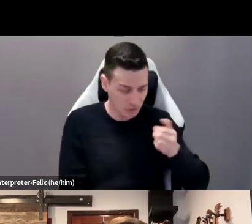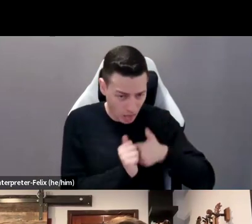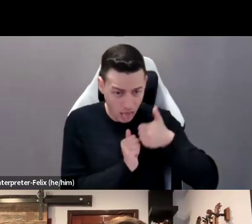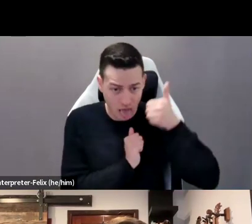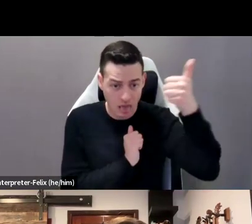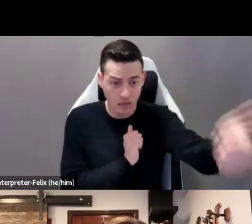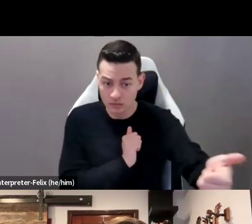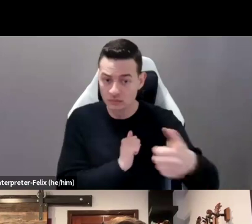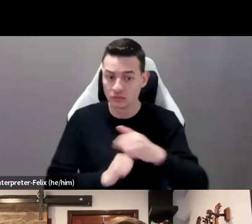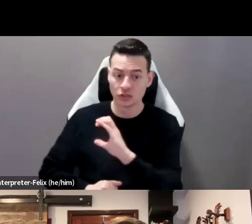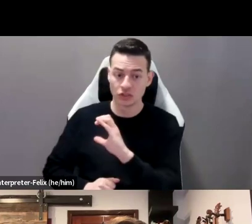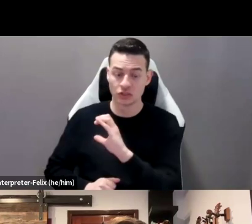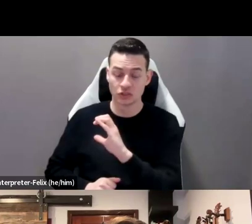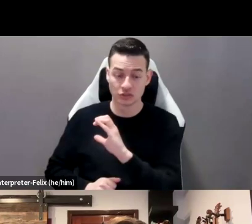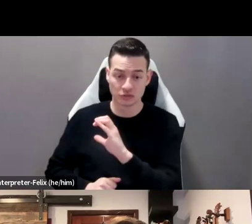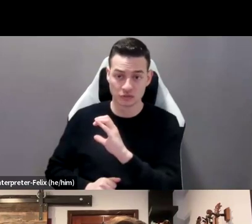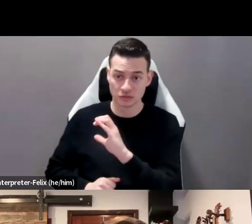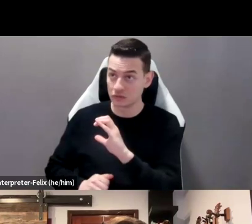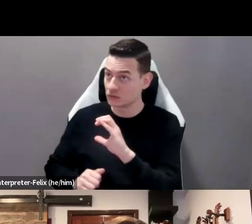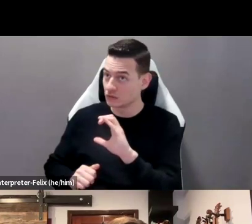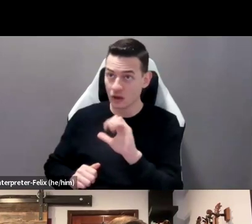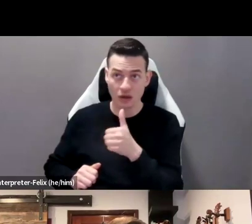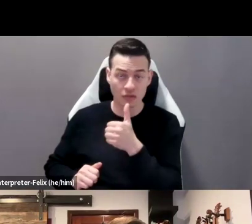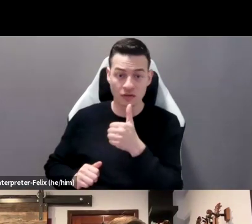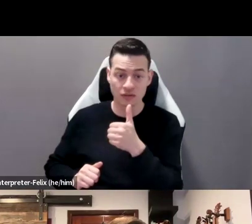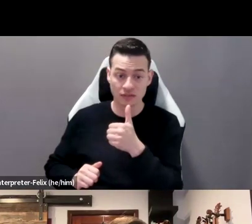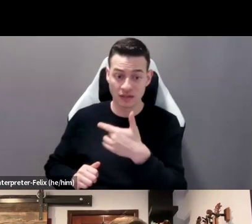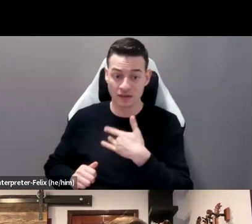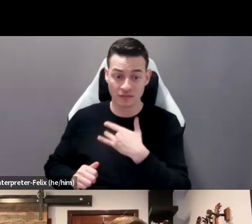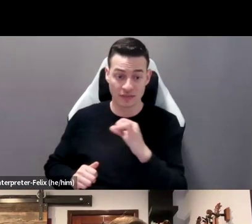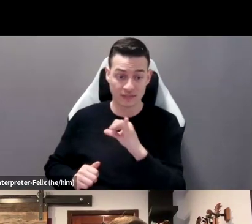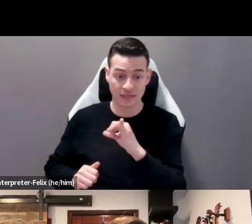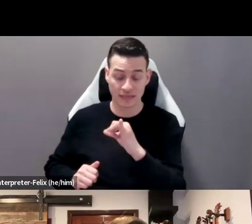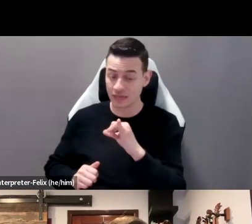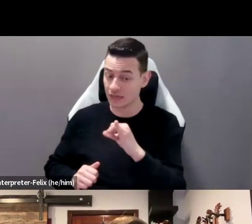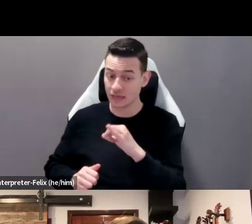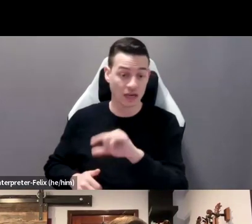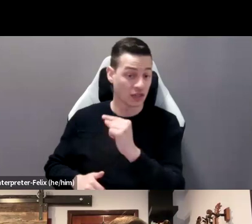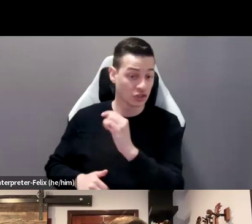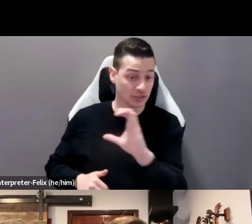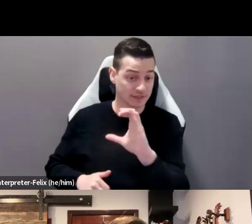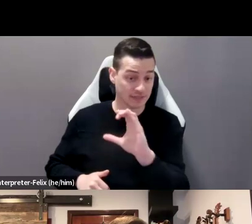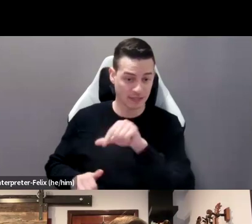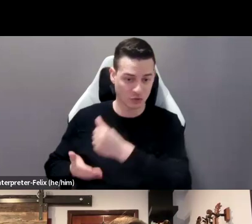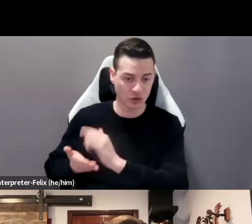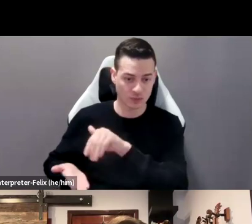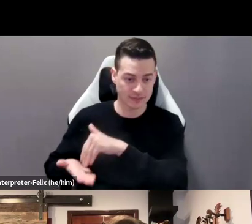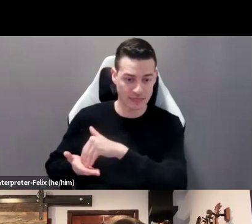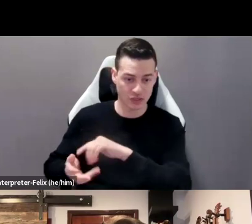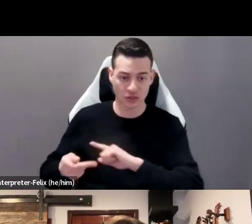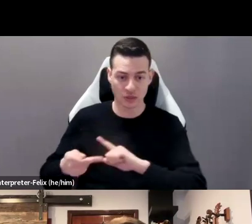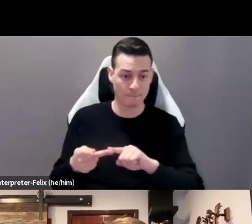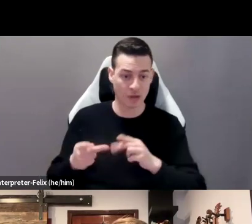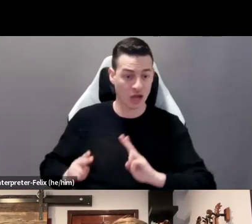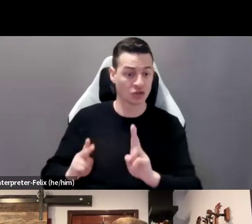in Hunter that literally feel like you're in the subway station because people are moving through so quickly and they're